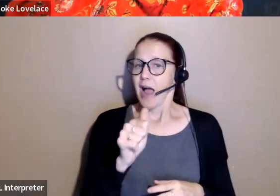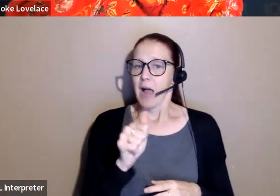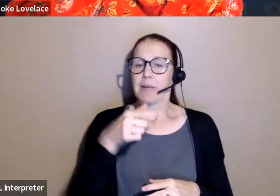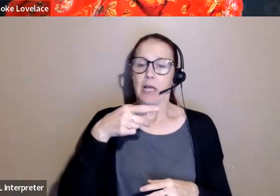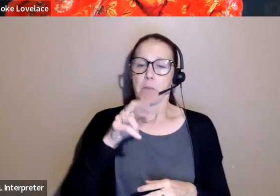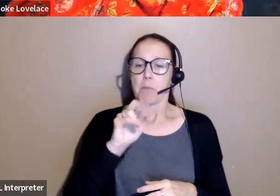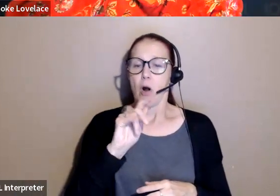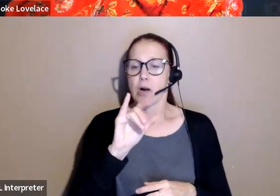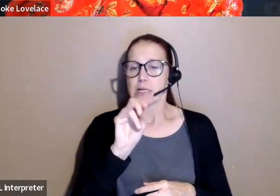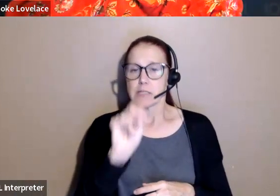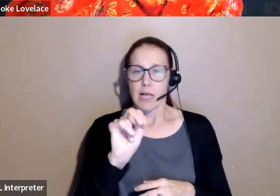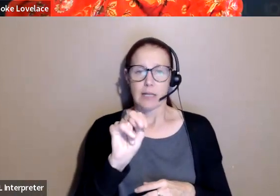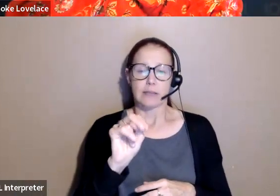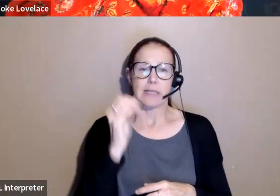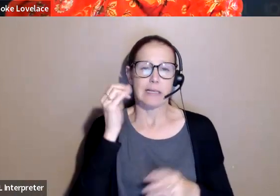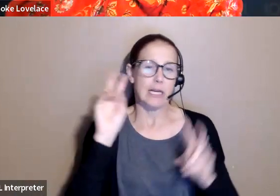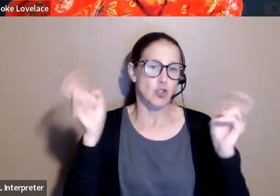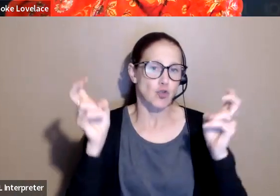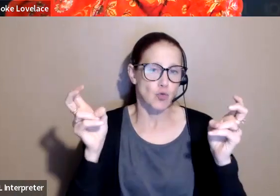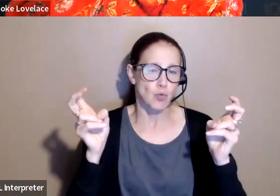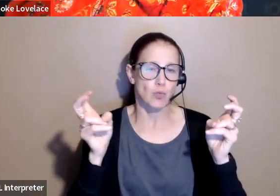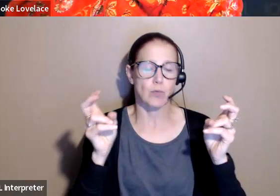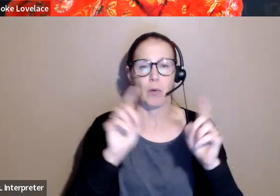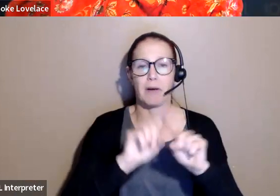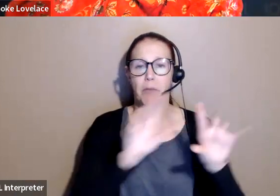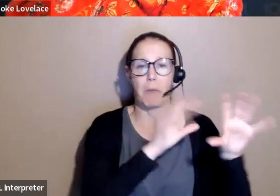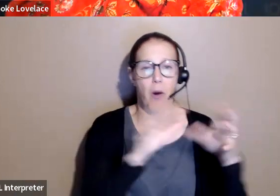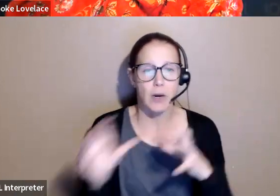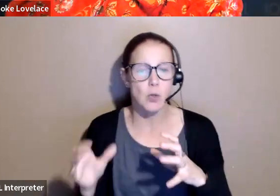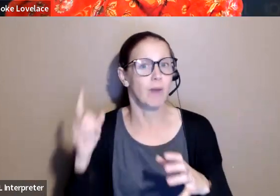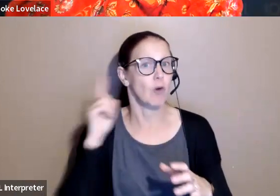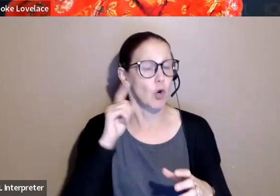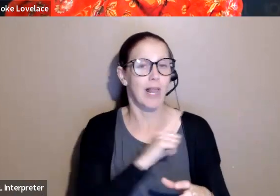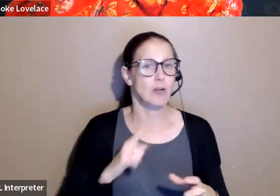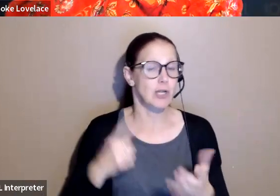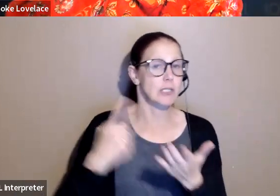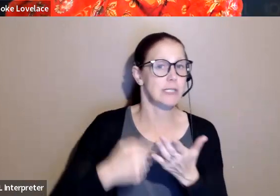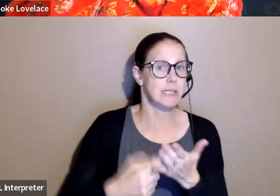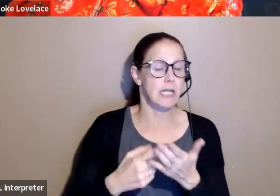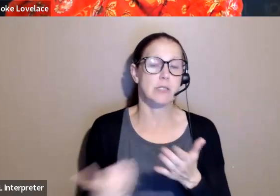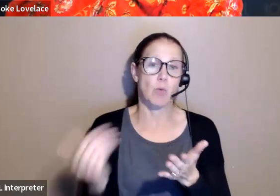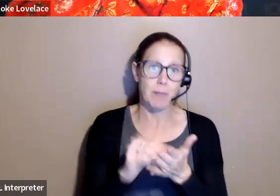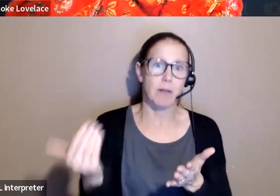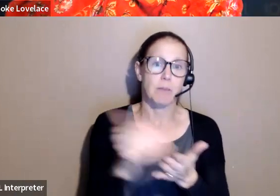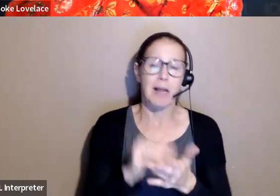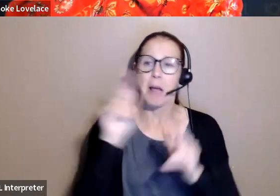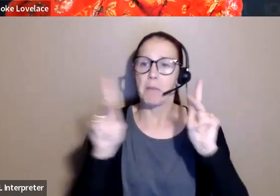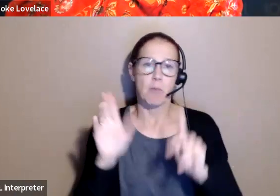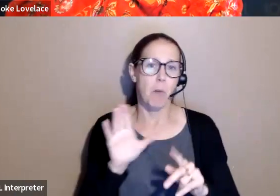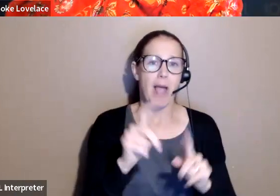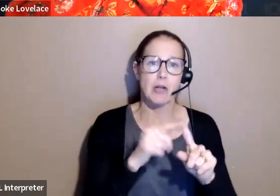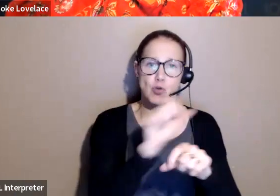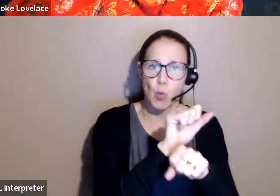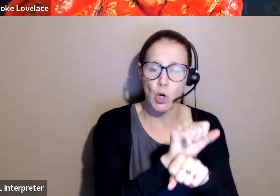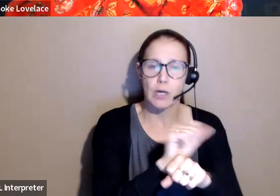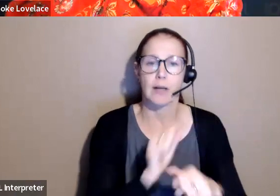issue. We've heard legislators talk about repeatedly getting people back to work. It